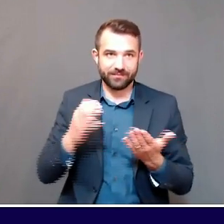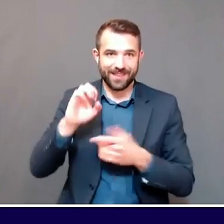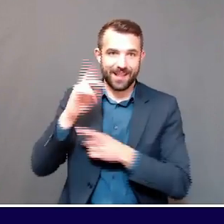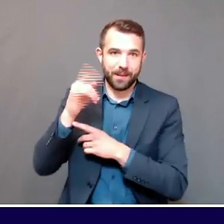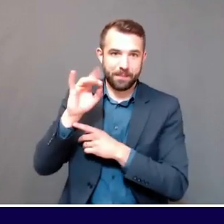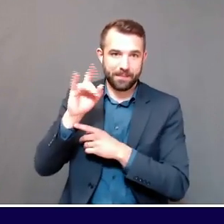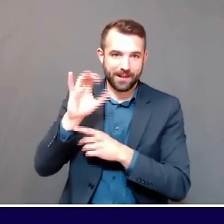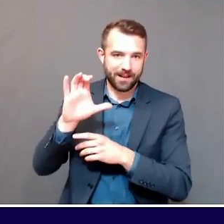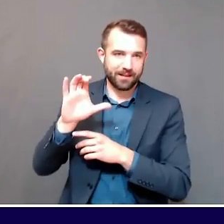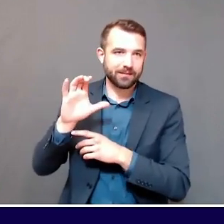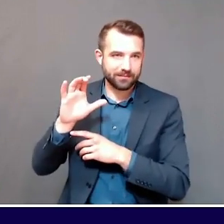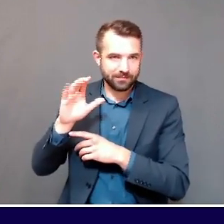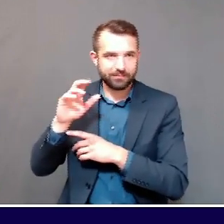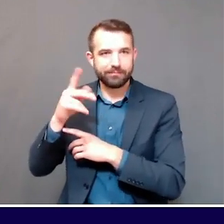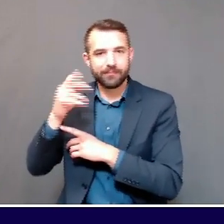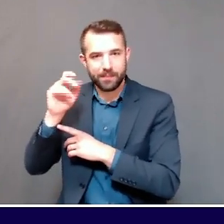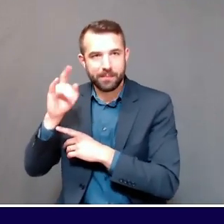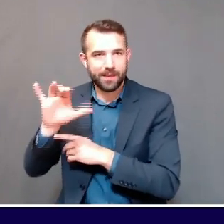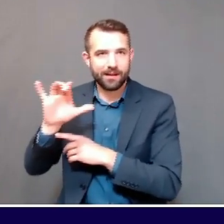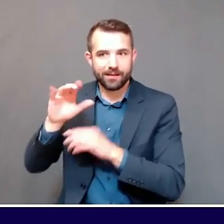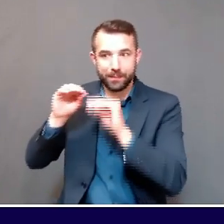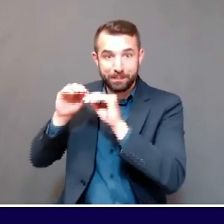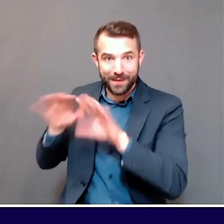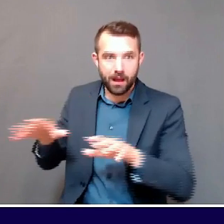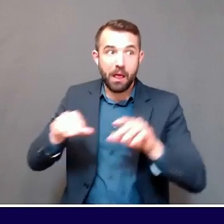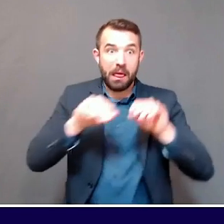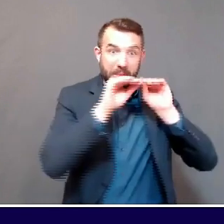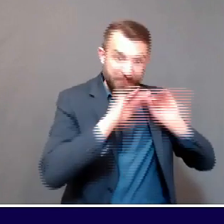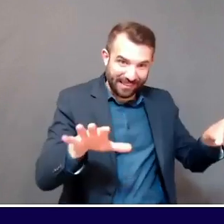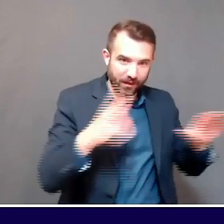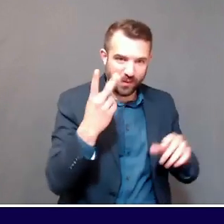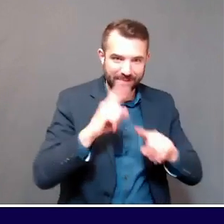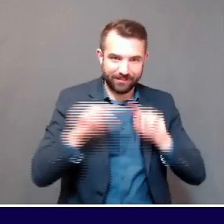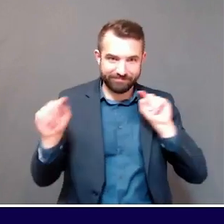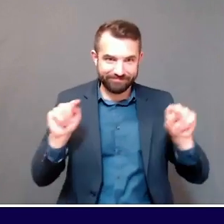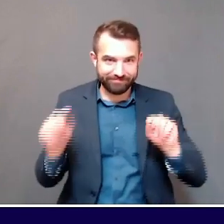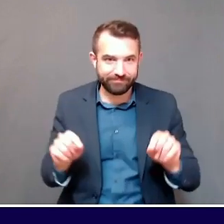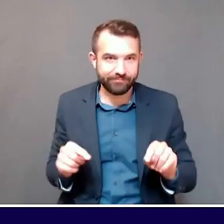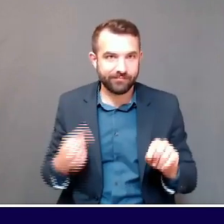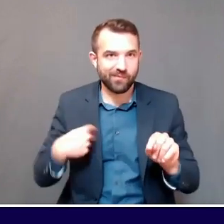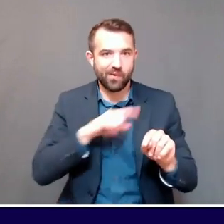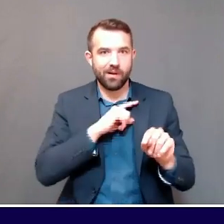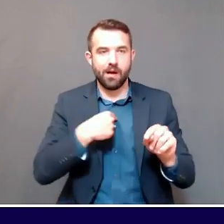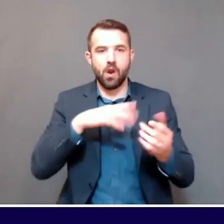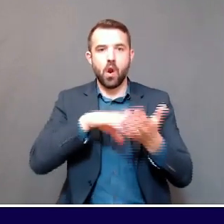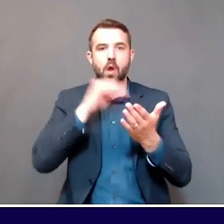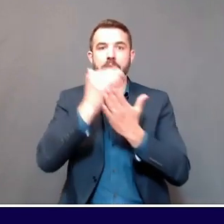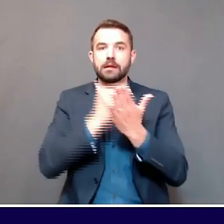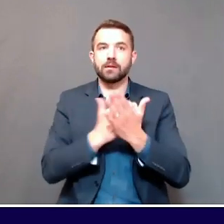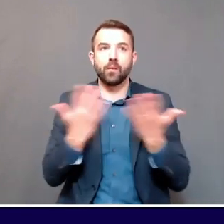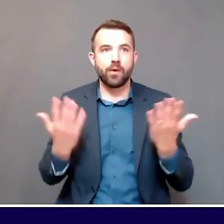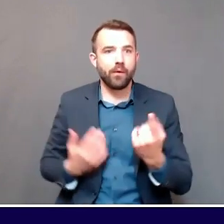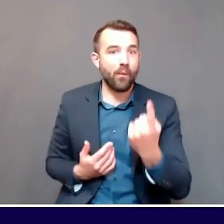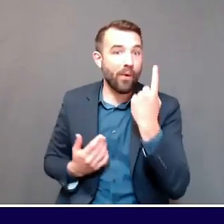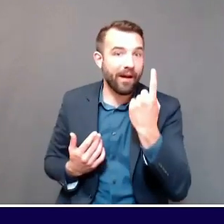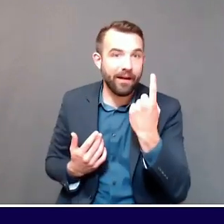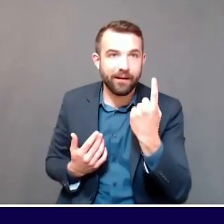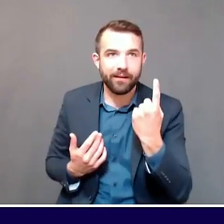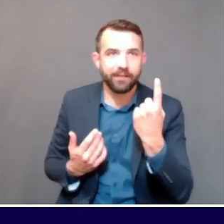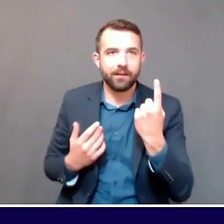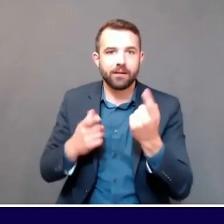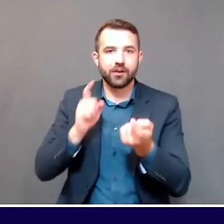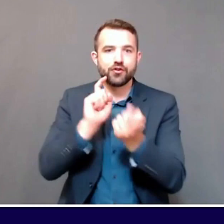know today and the situation we're in today could be radically different a couple of days from now. So for that reason, we're starting our